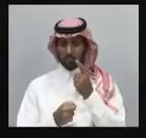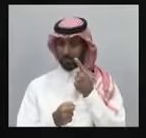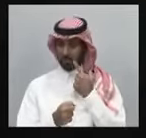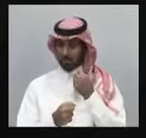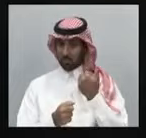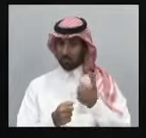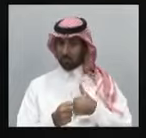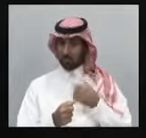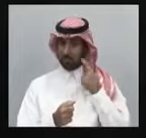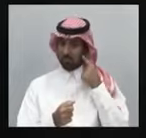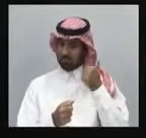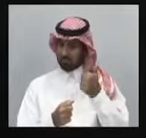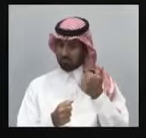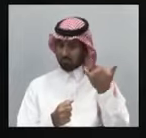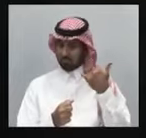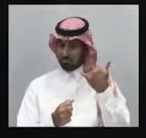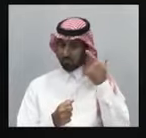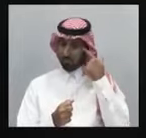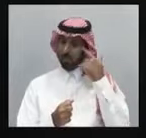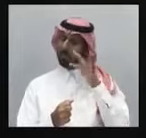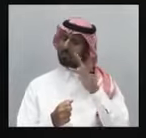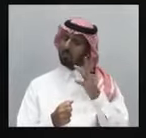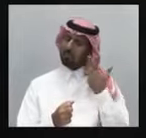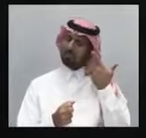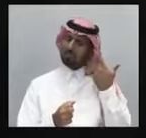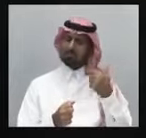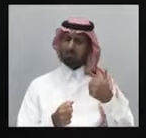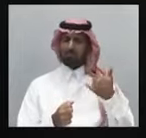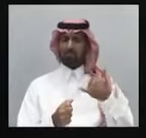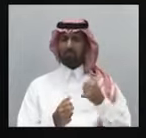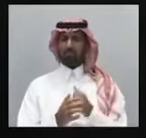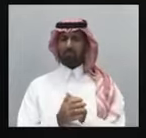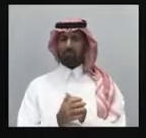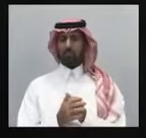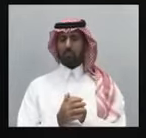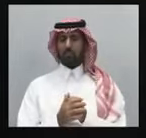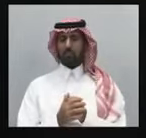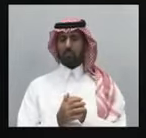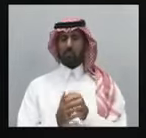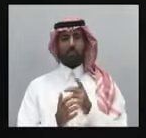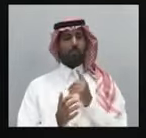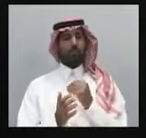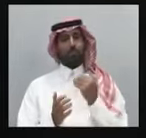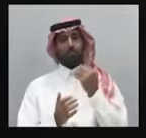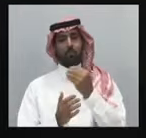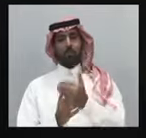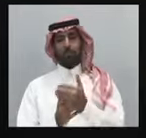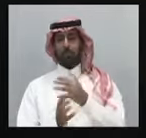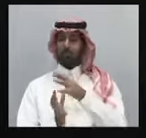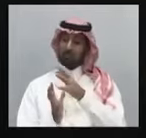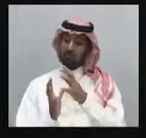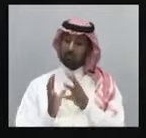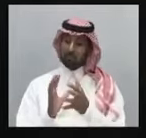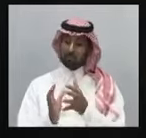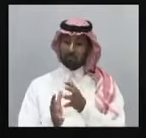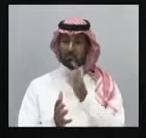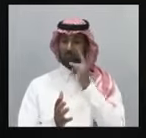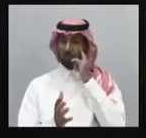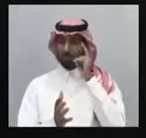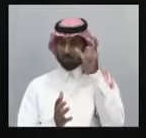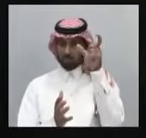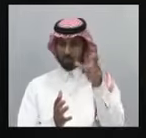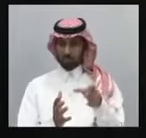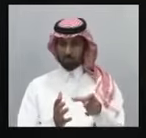it is interesting or something that is not very common. Then describe it, the